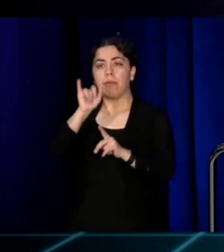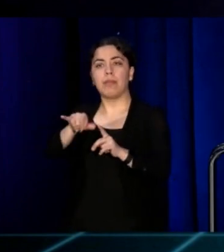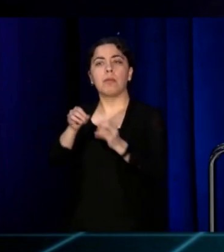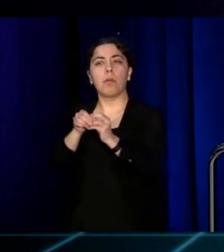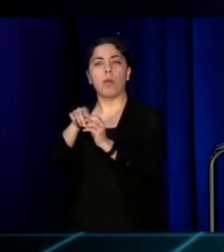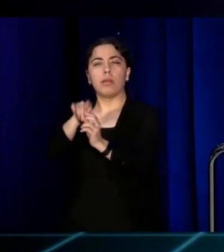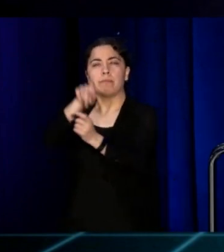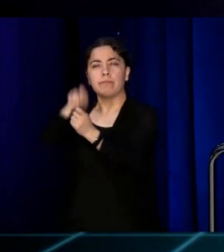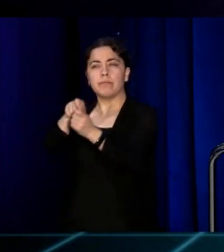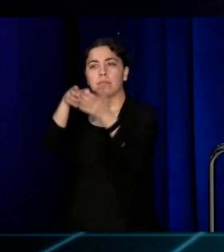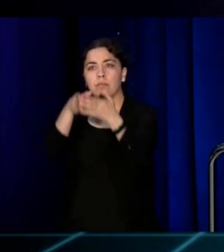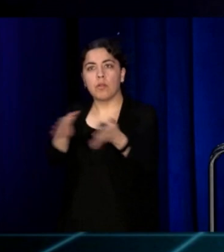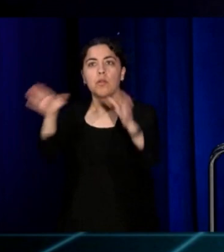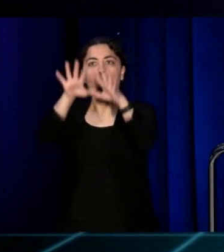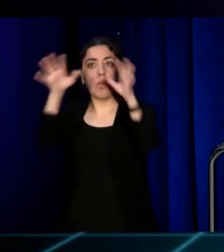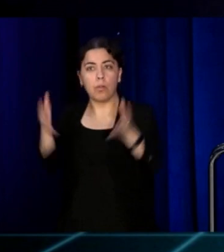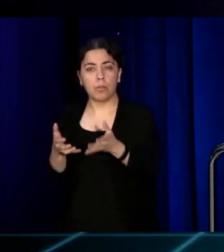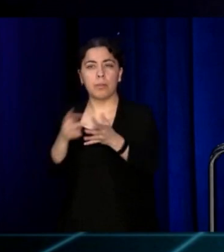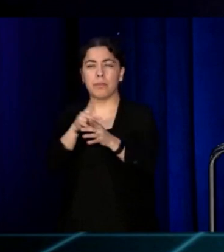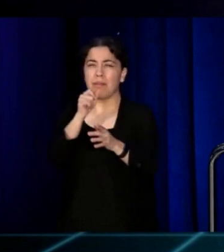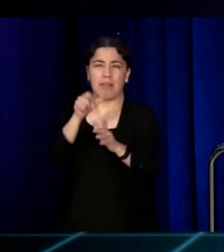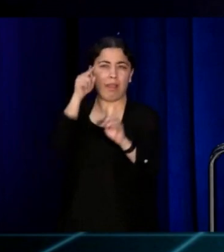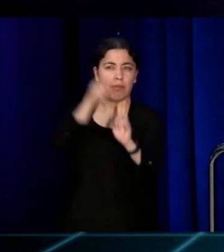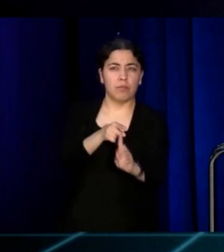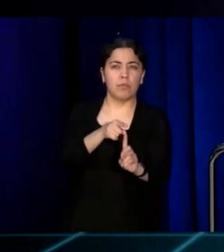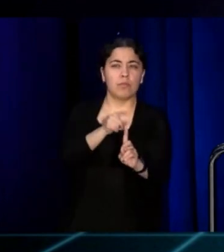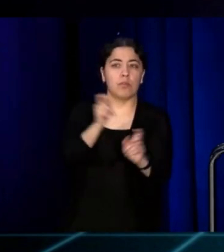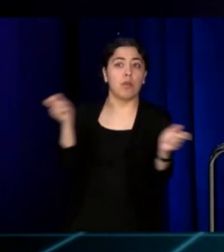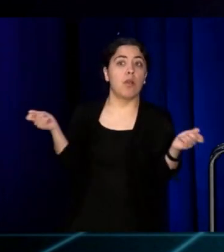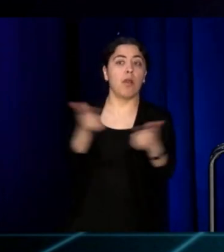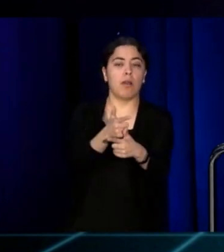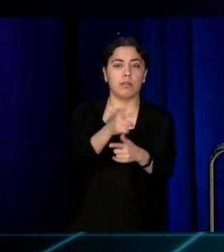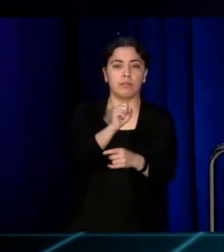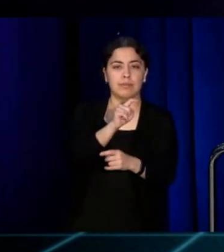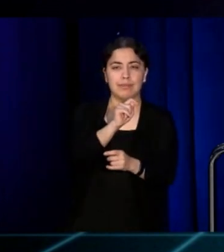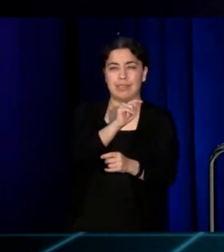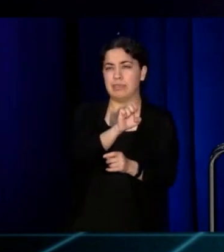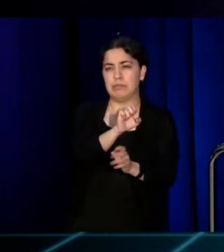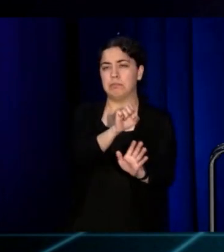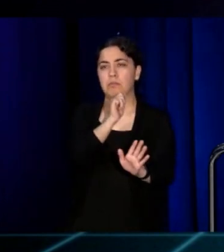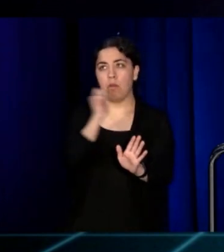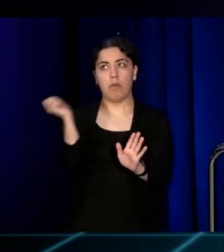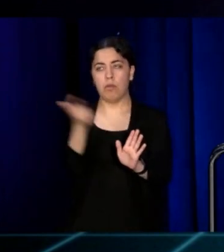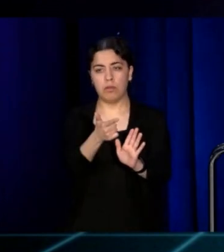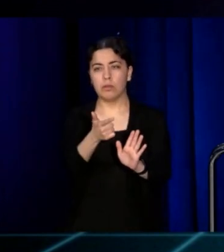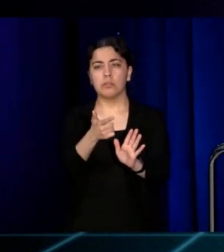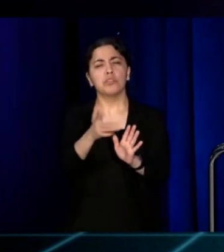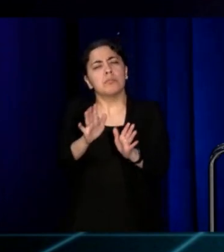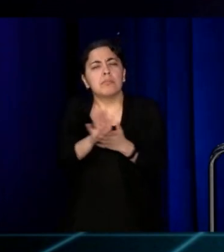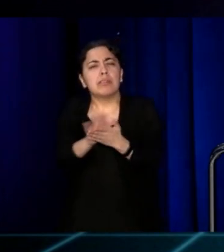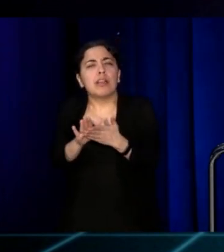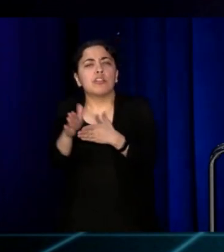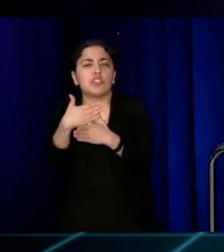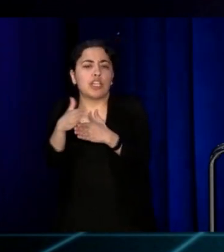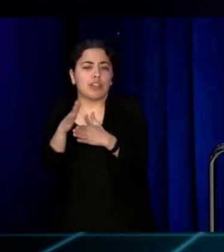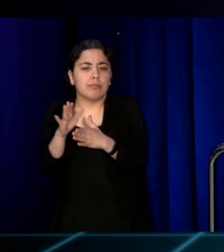of a global state thing, but not really for all states. It's just a nice way to share